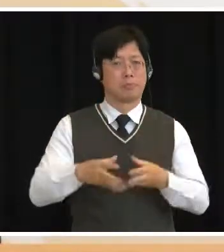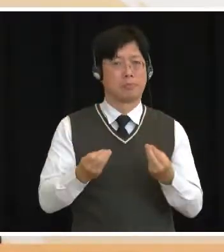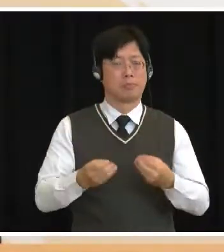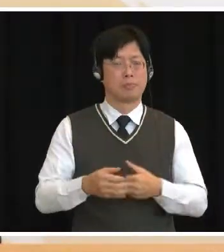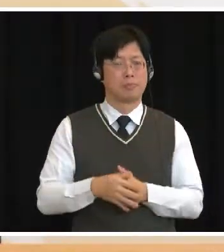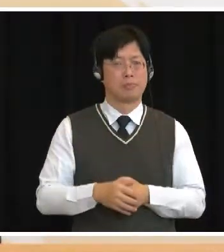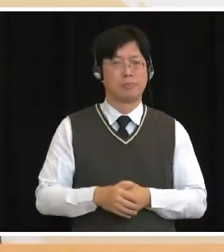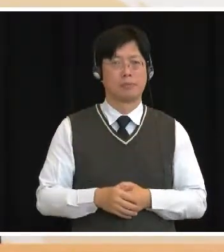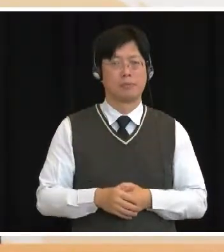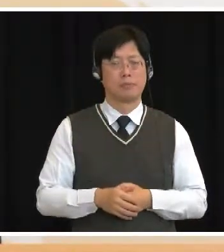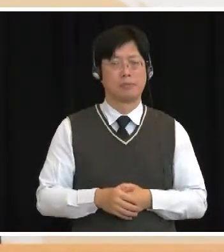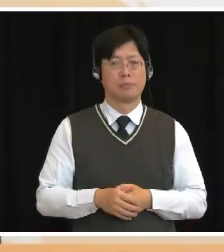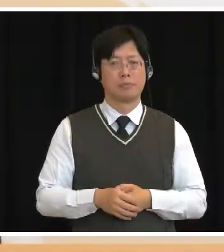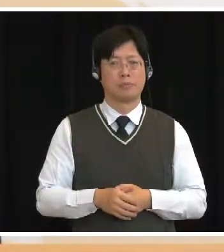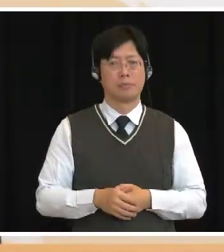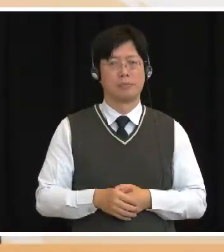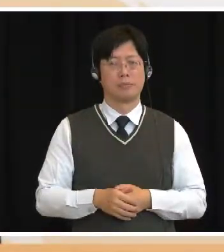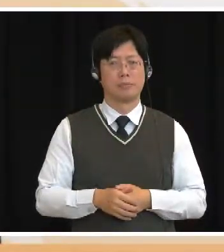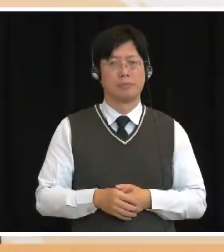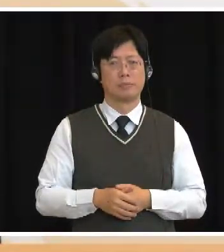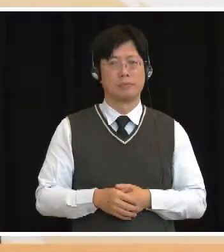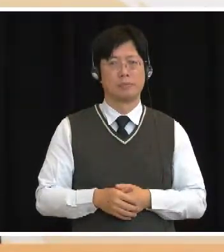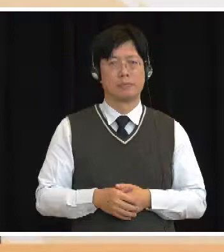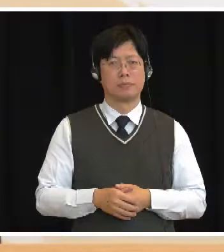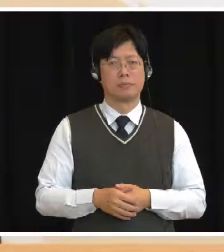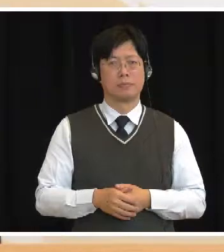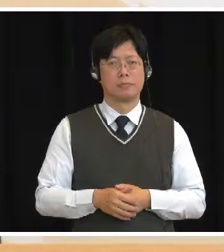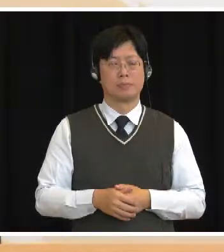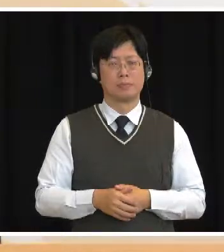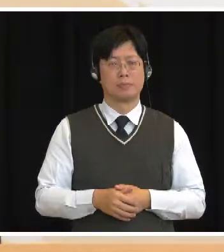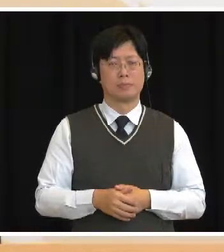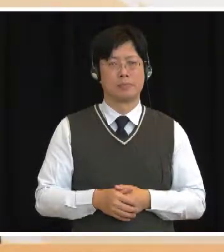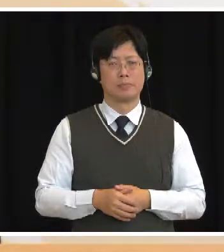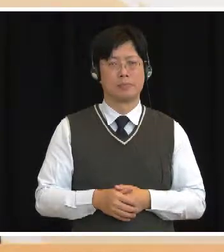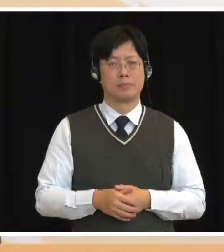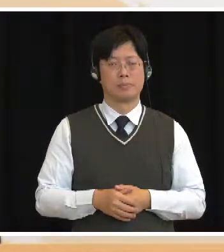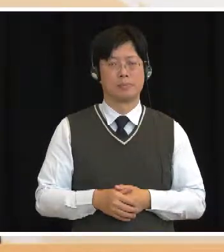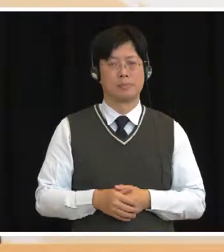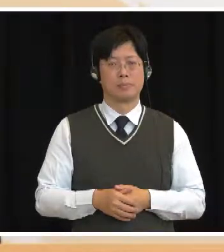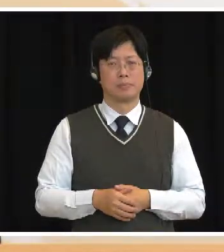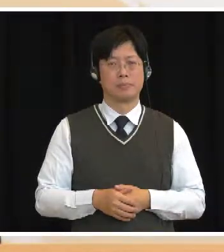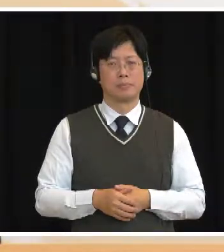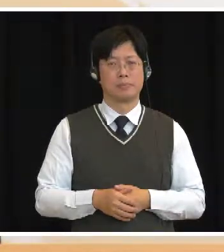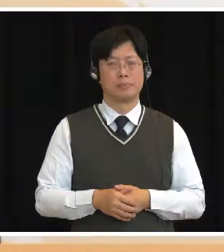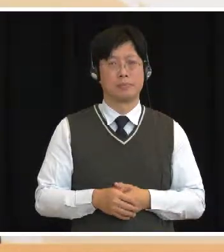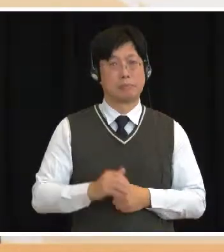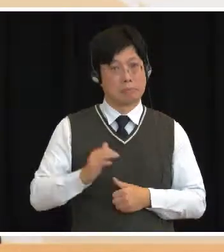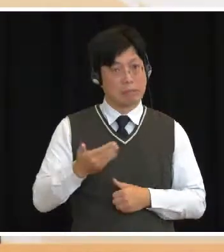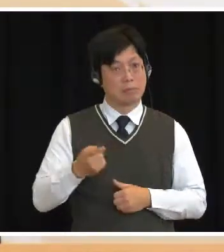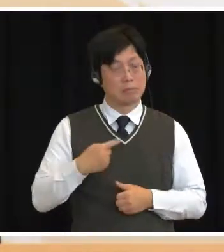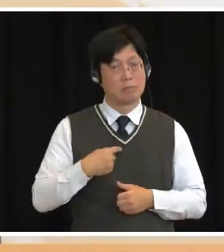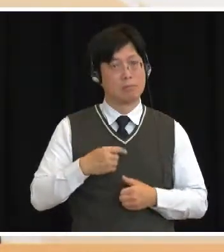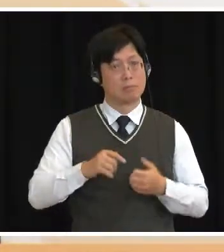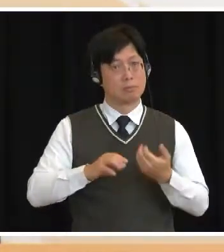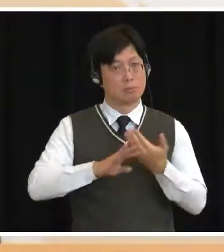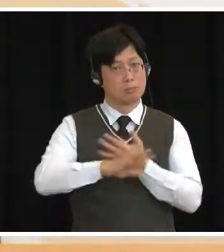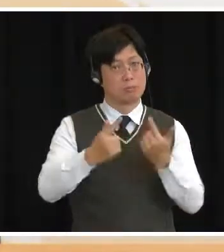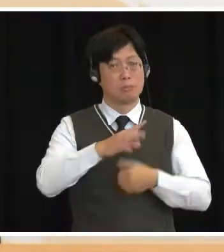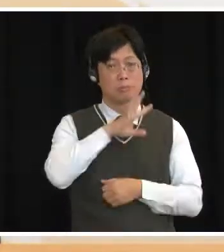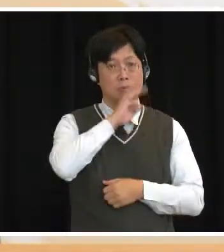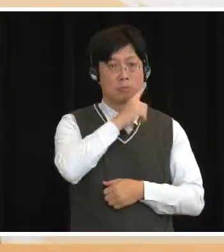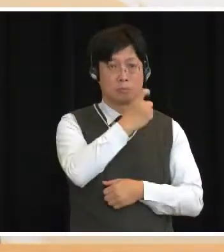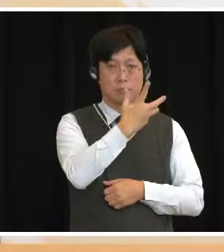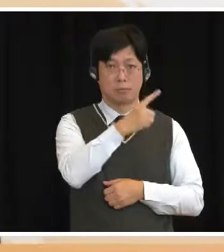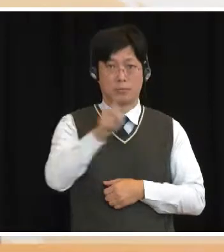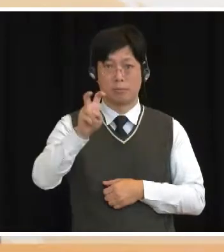the 18-year-old that has the capacity to engage in a labor contract?